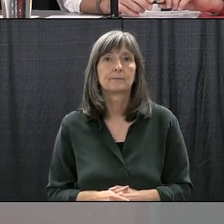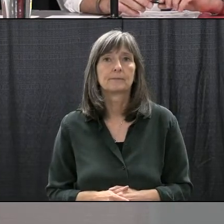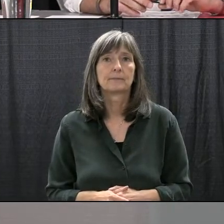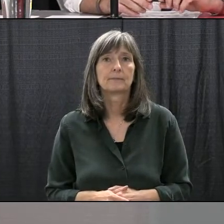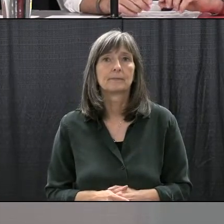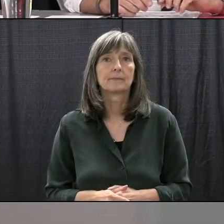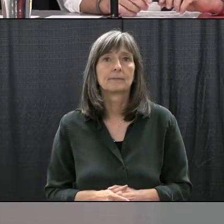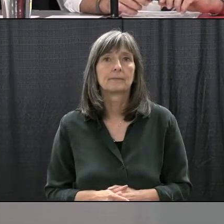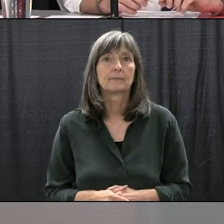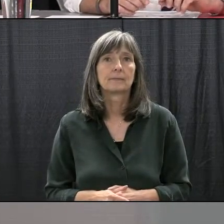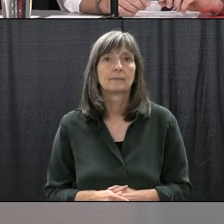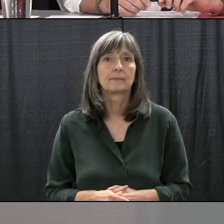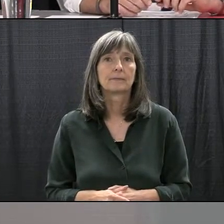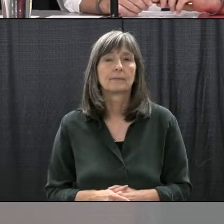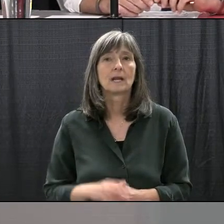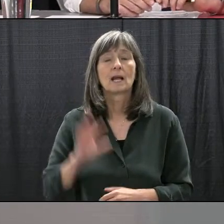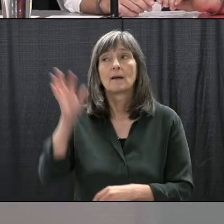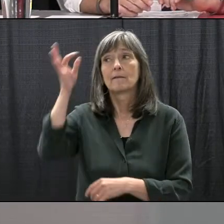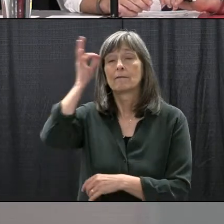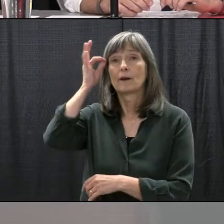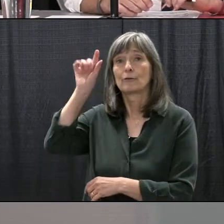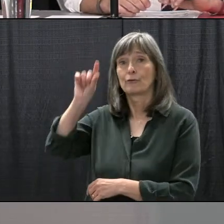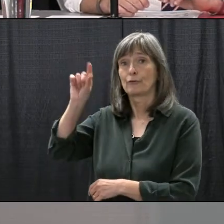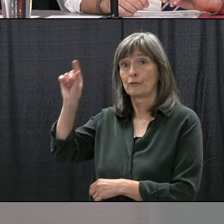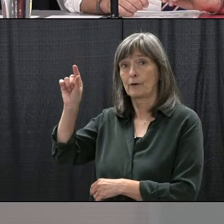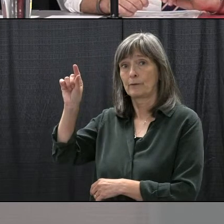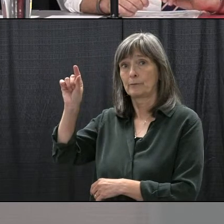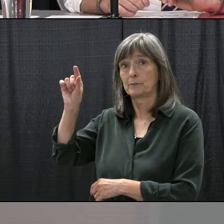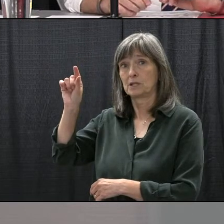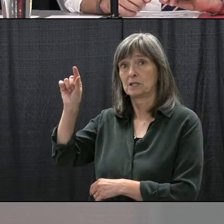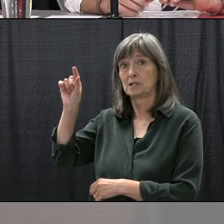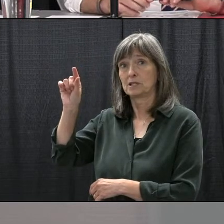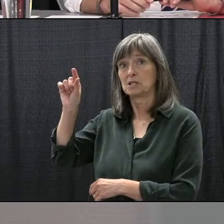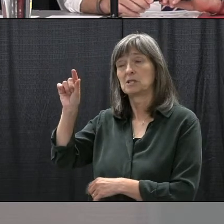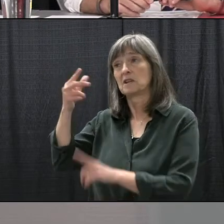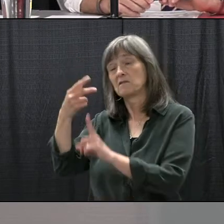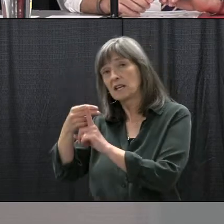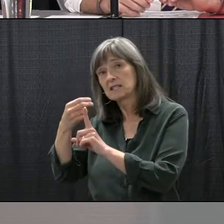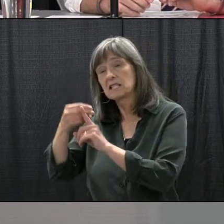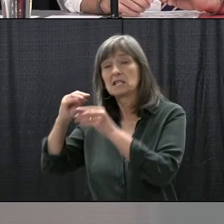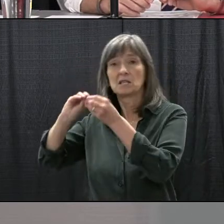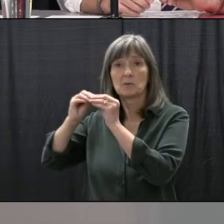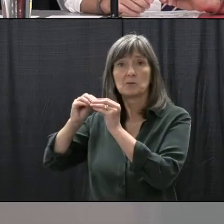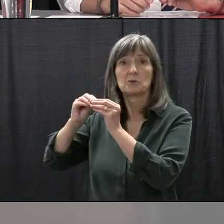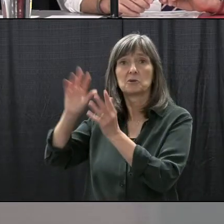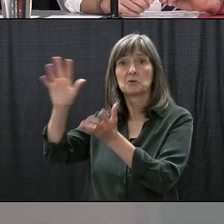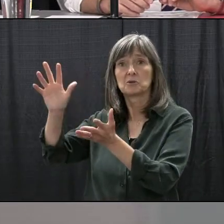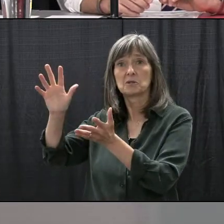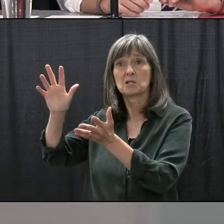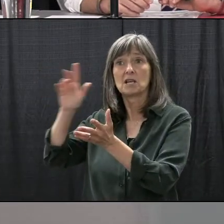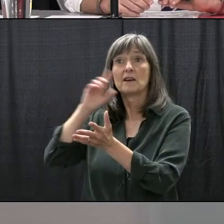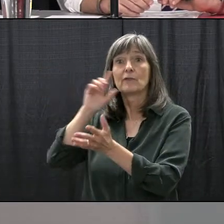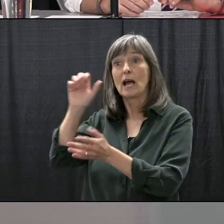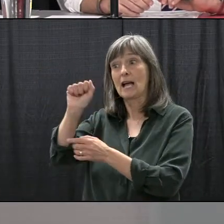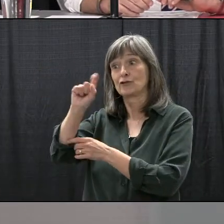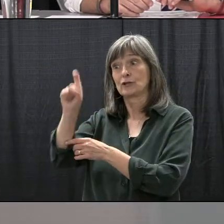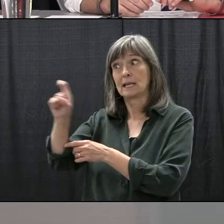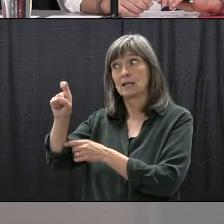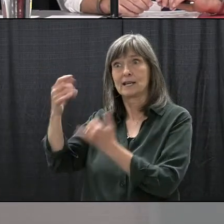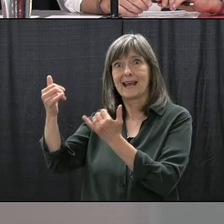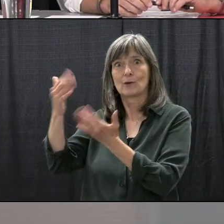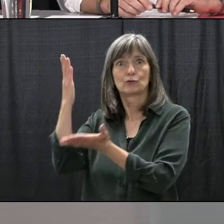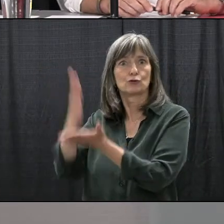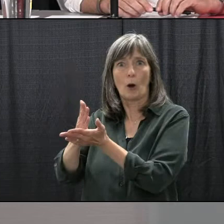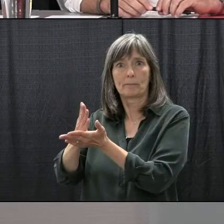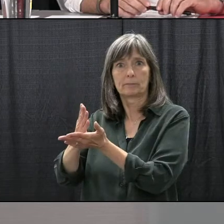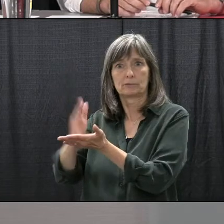yeah. Looking at the federal government's forecasted allocations for different vaccines, there's none this week for AstraZeneca. Does that indicate that we